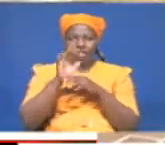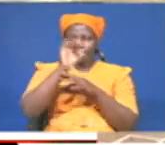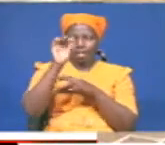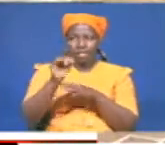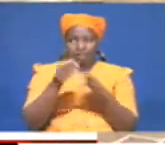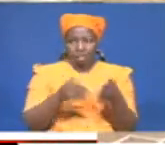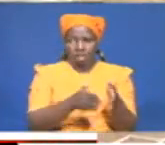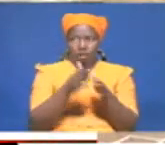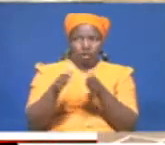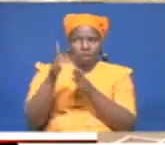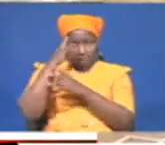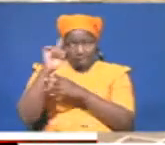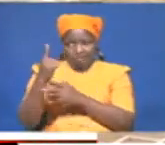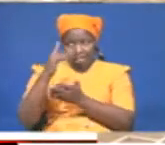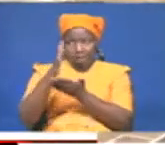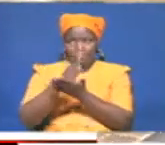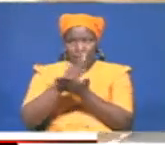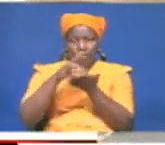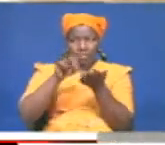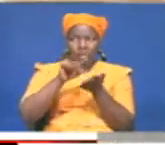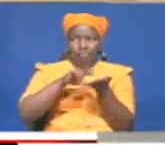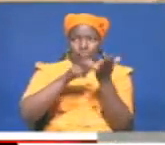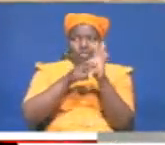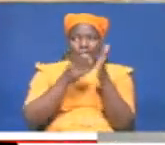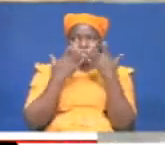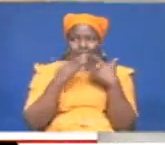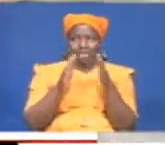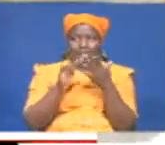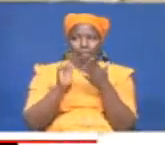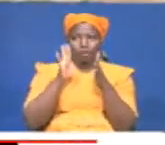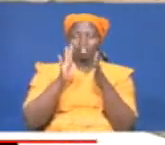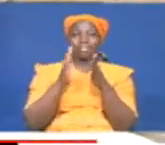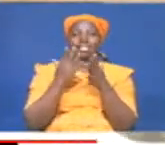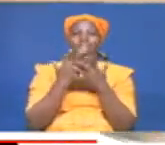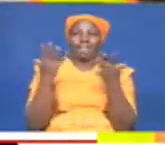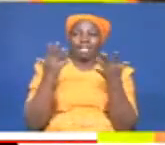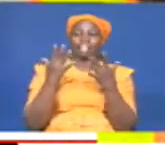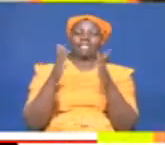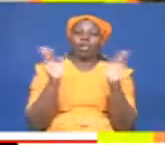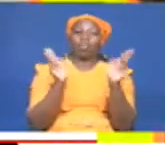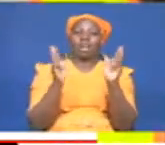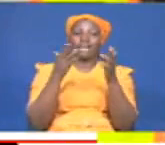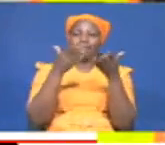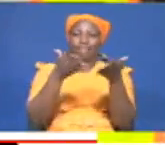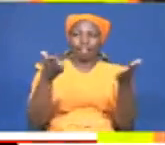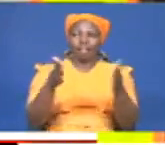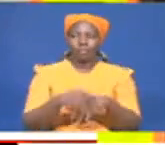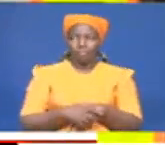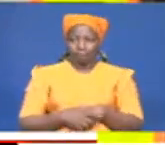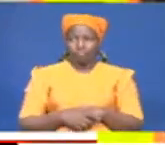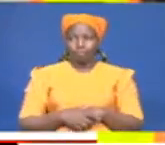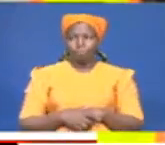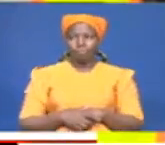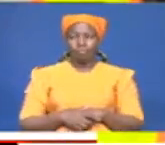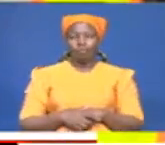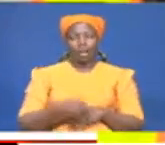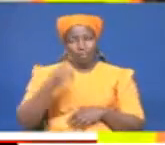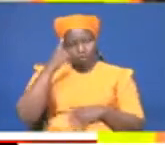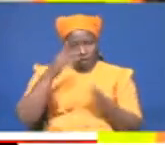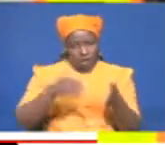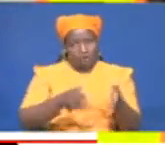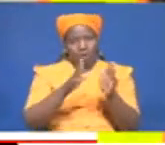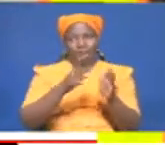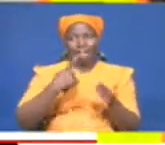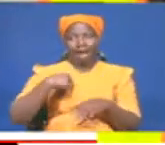first phase of the project are complete and most amenities are in place. For the roads, we are already starting